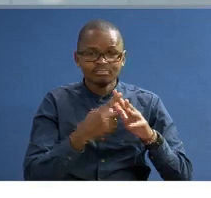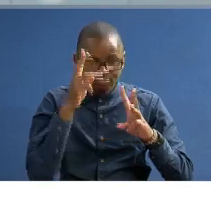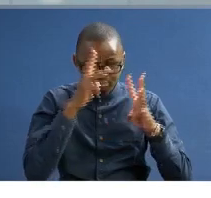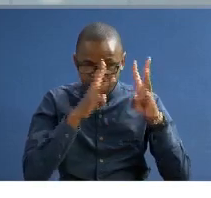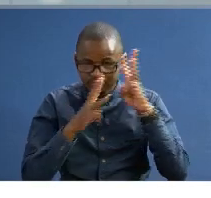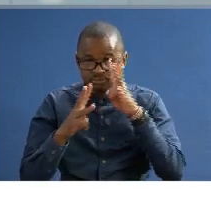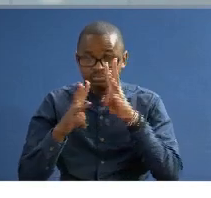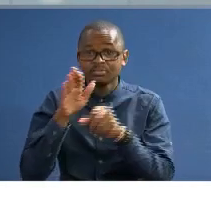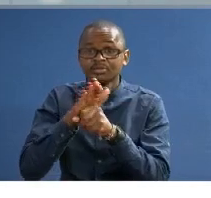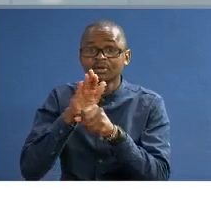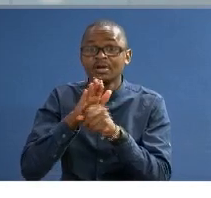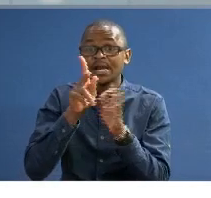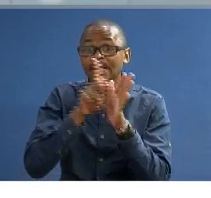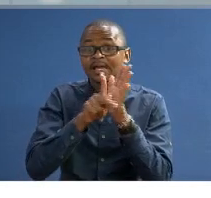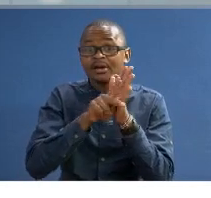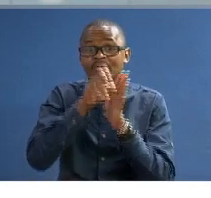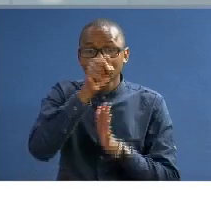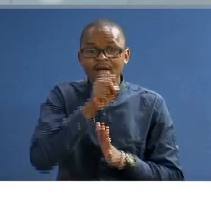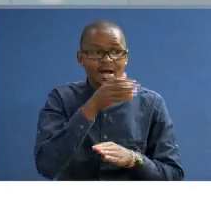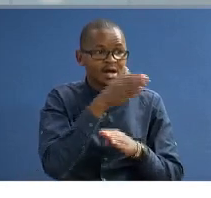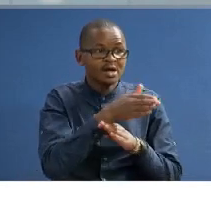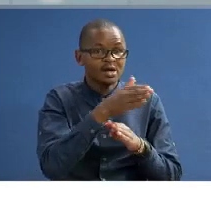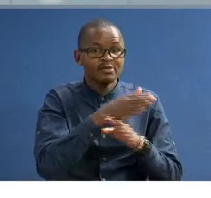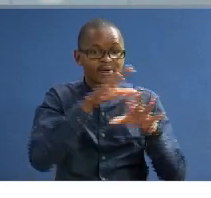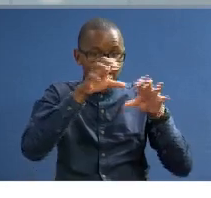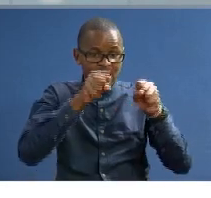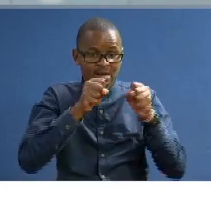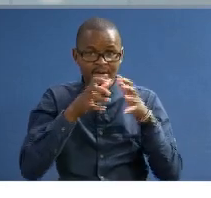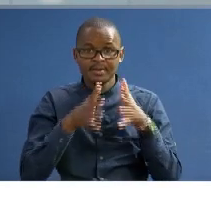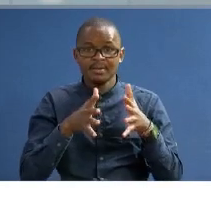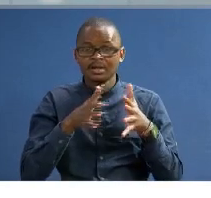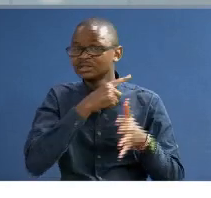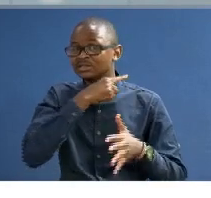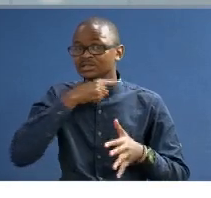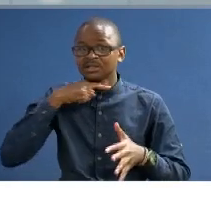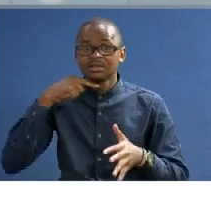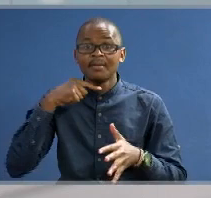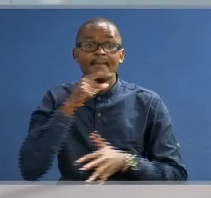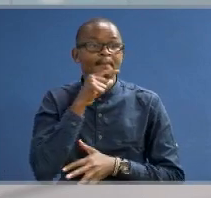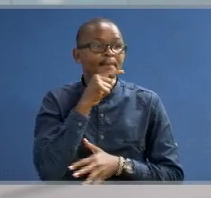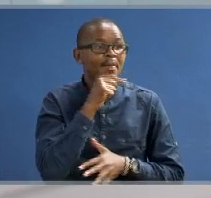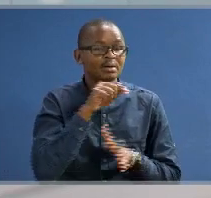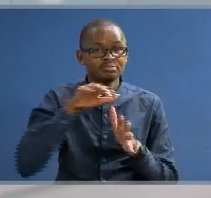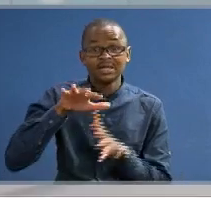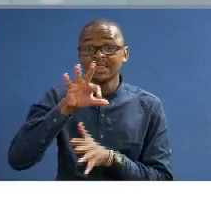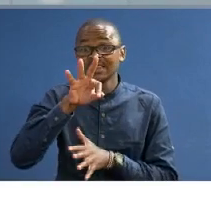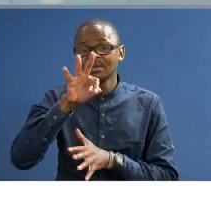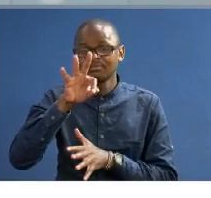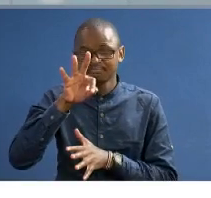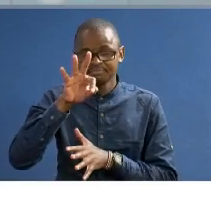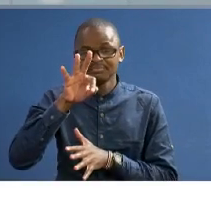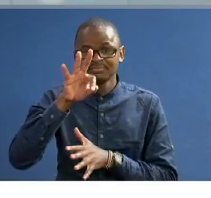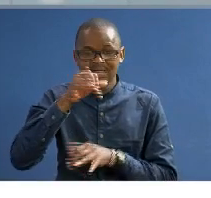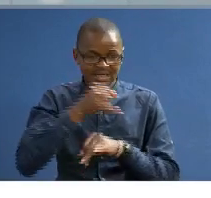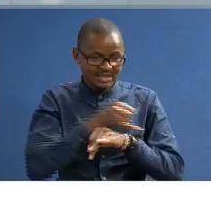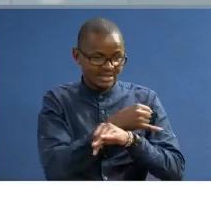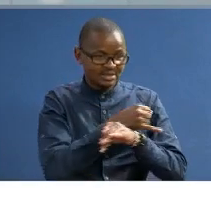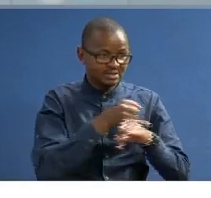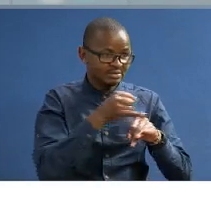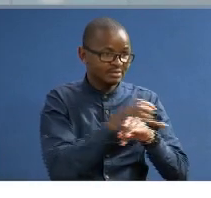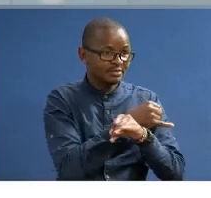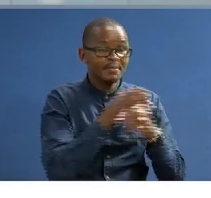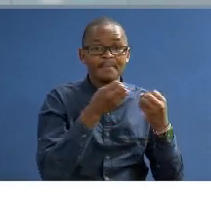High in Mutha Ward, Kitui South, after armed bandits allegedly beheaded a middle-aged man and left three others nursing serious